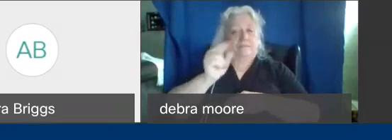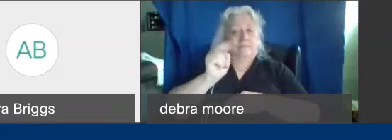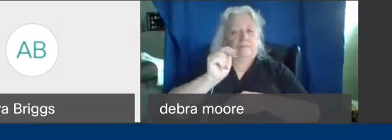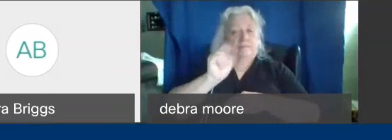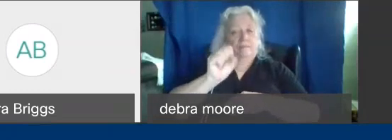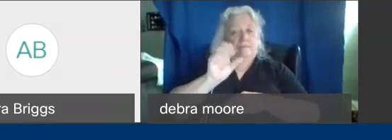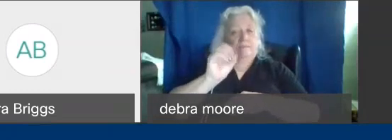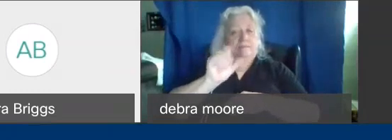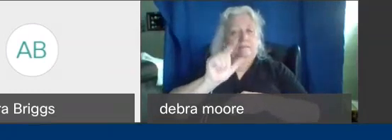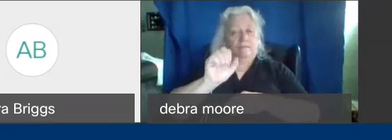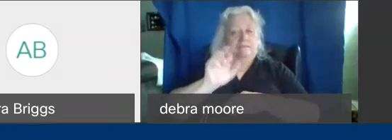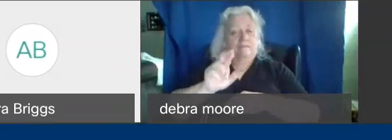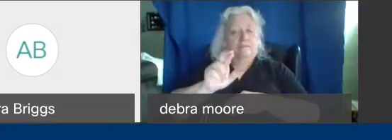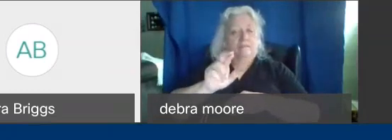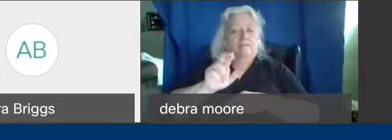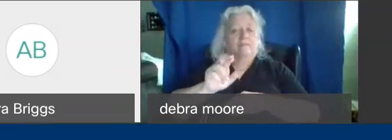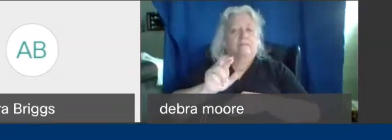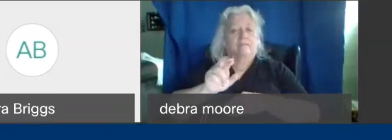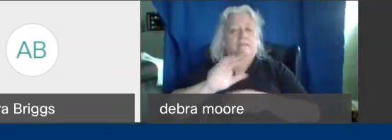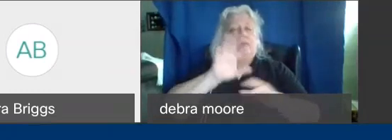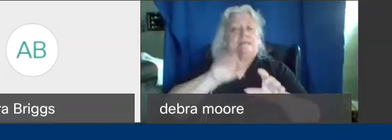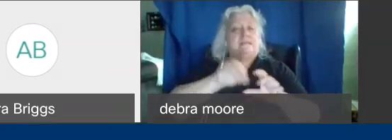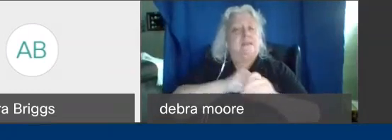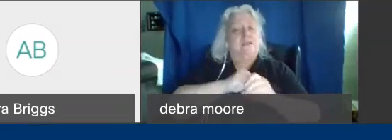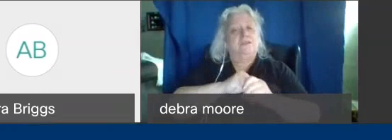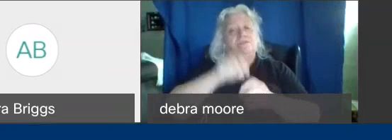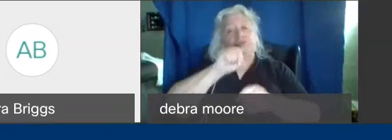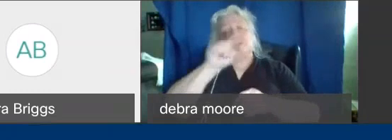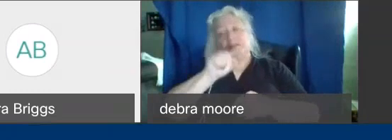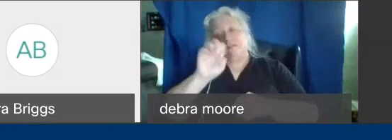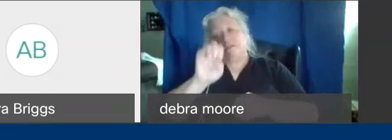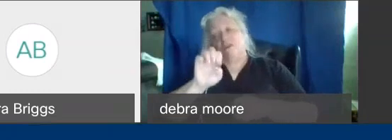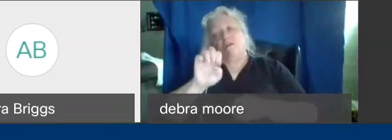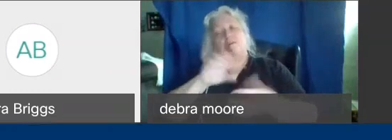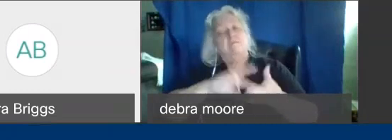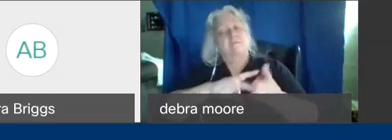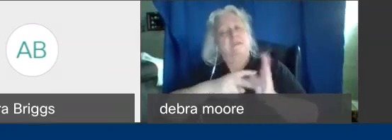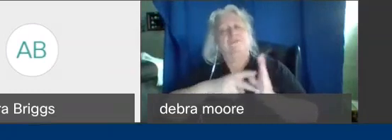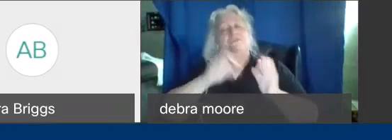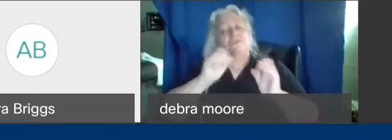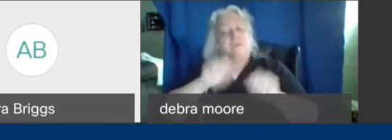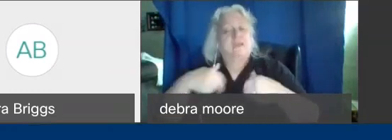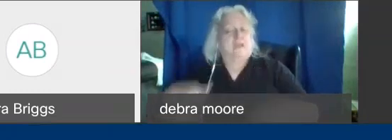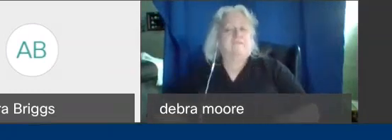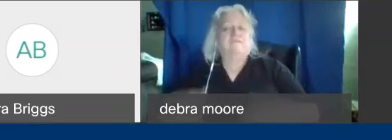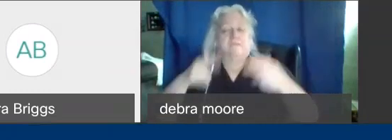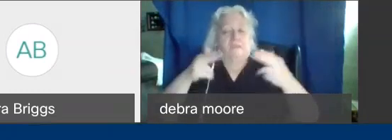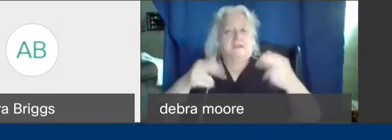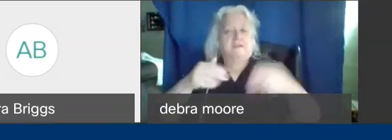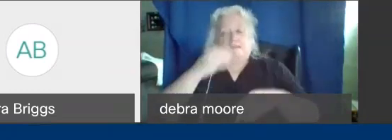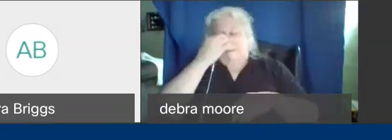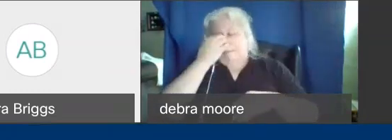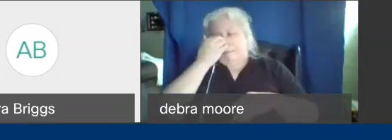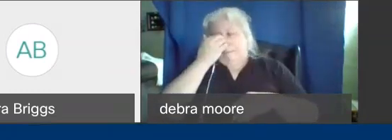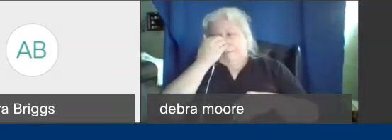campus buildings unless it is an exclusion zone, which will be clearly marked. So I'm sure some of you have seen it before on campus